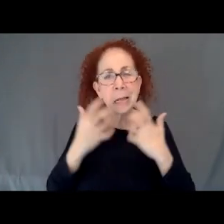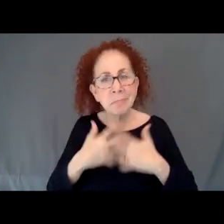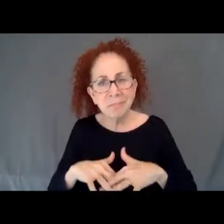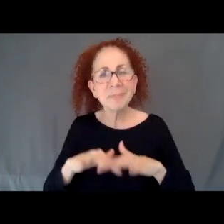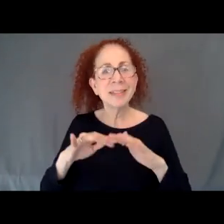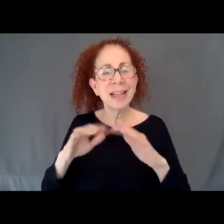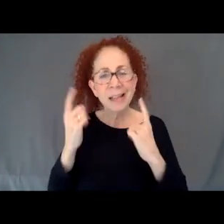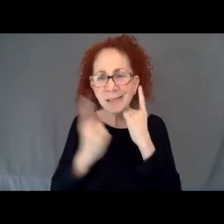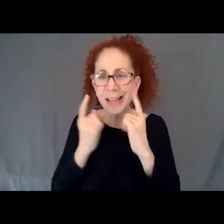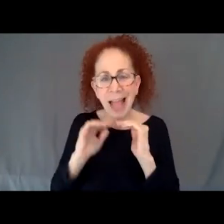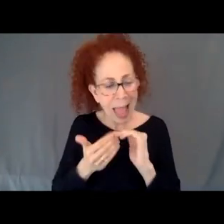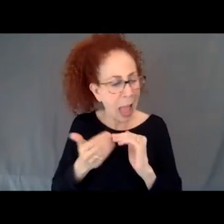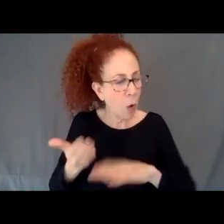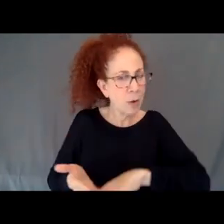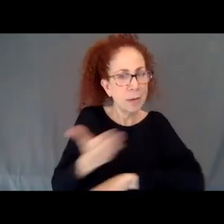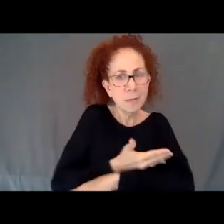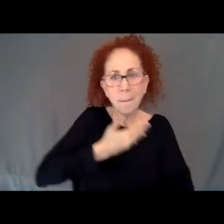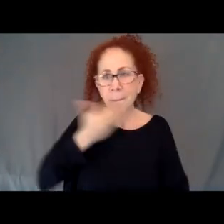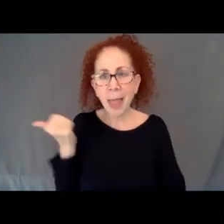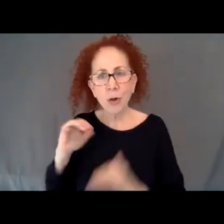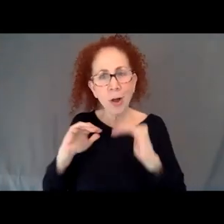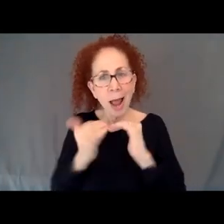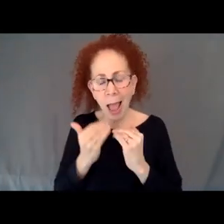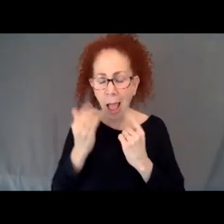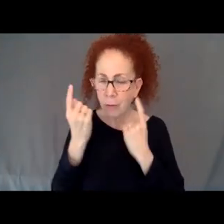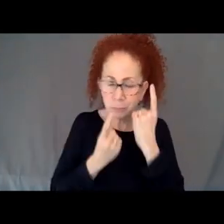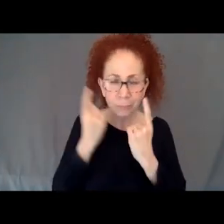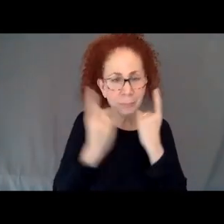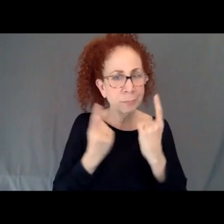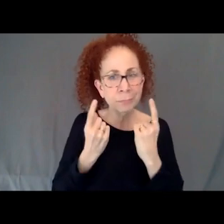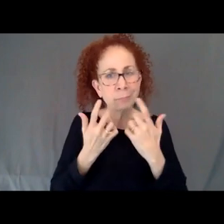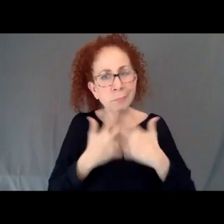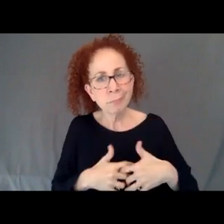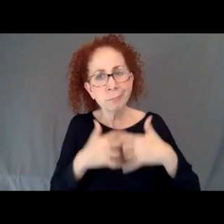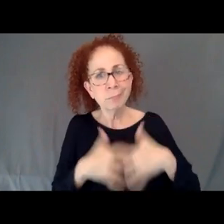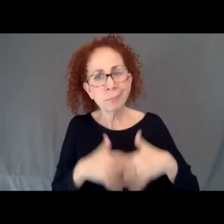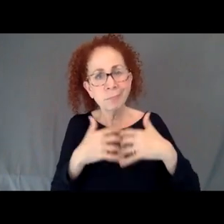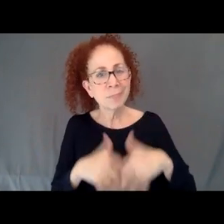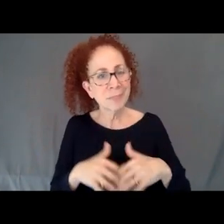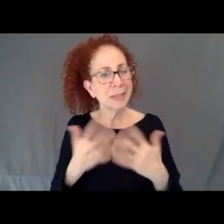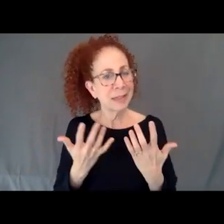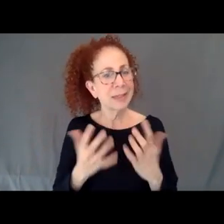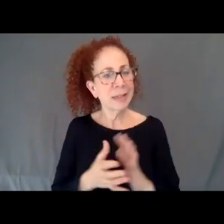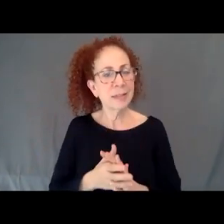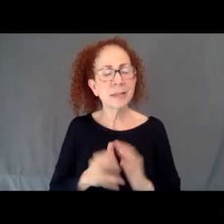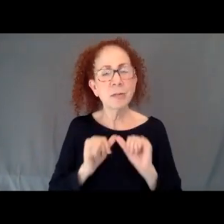I make this better and improve? And yeah, it's always